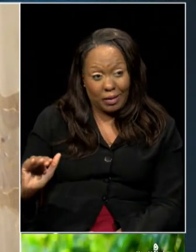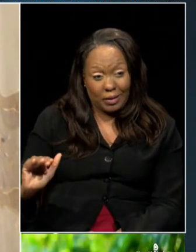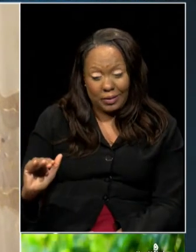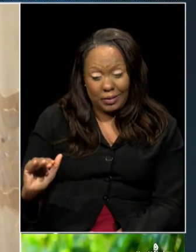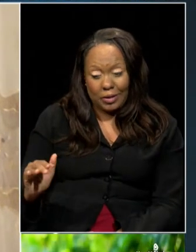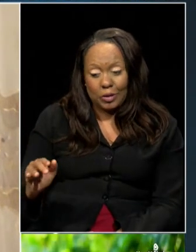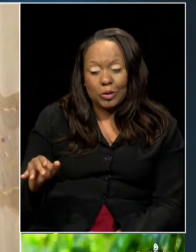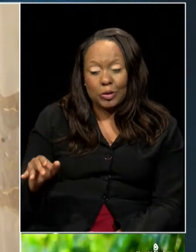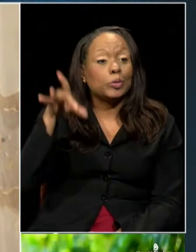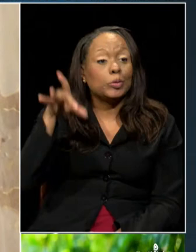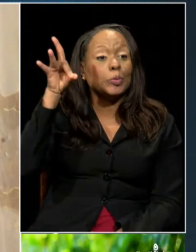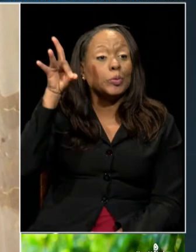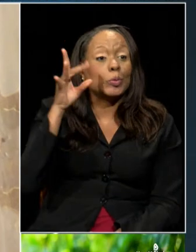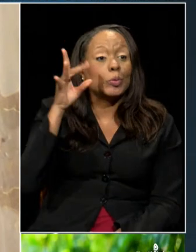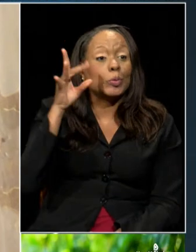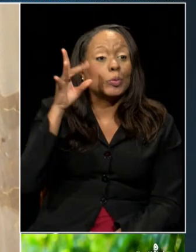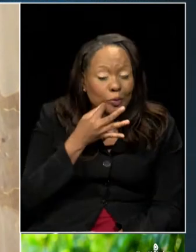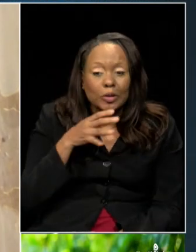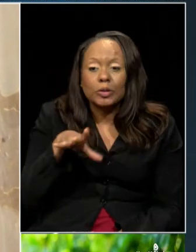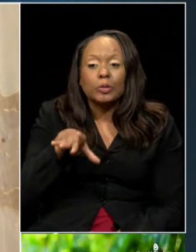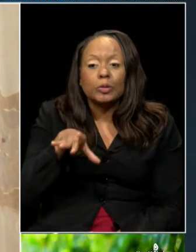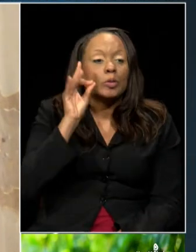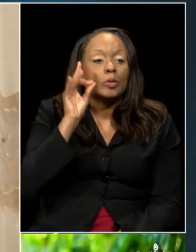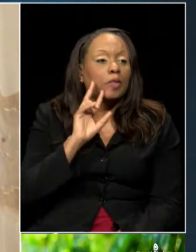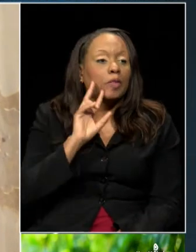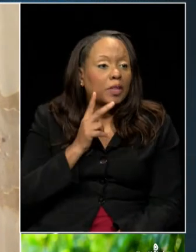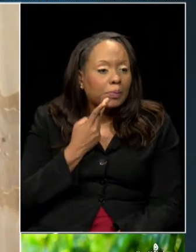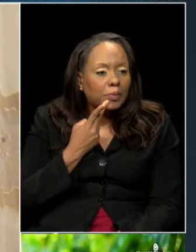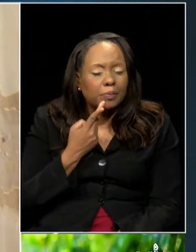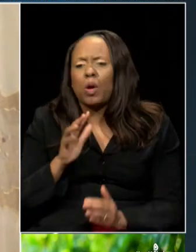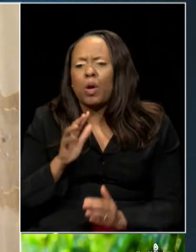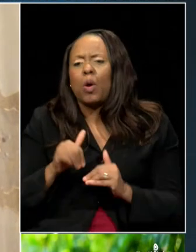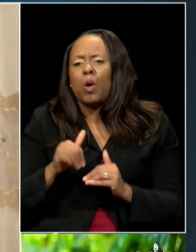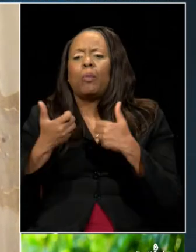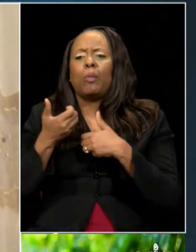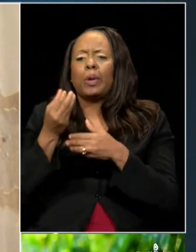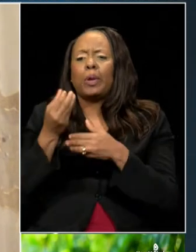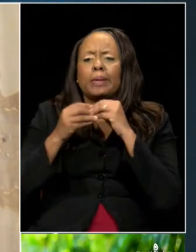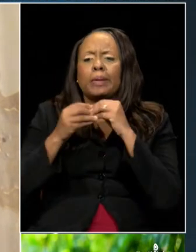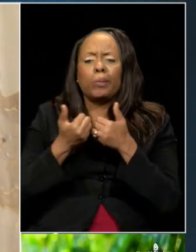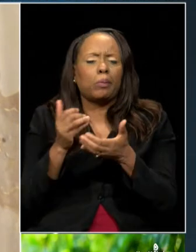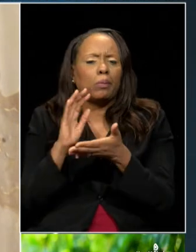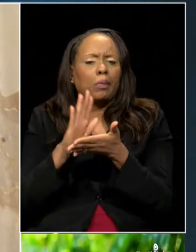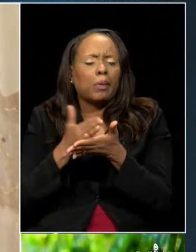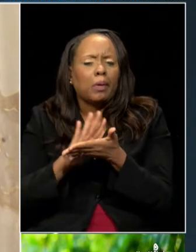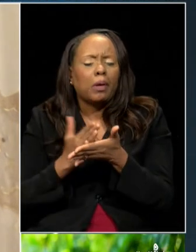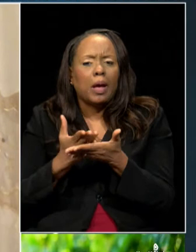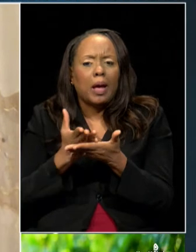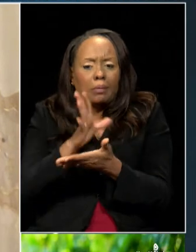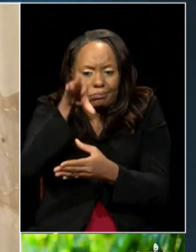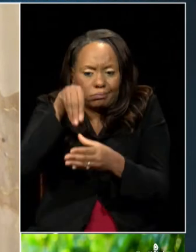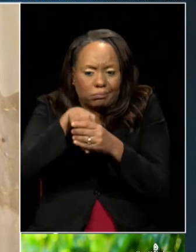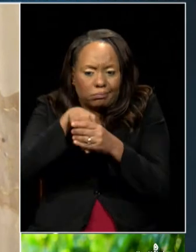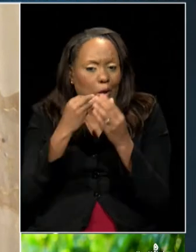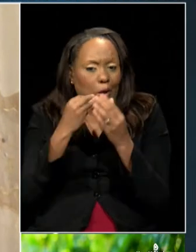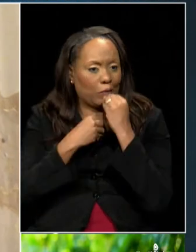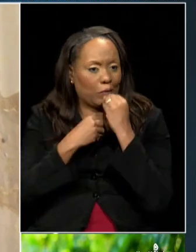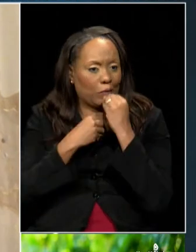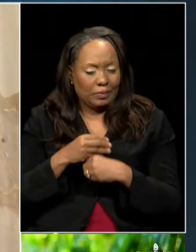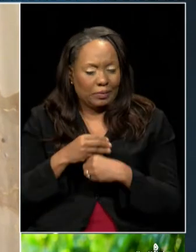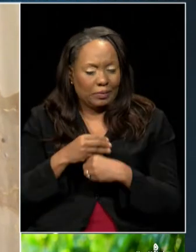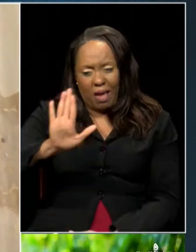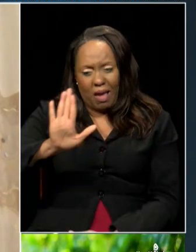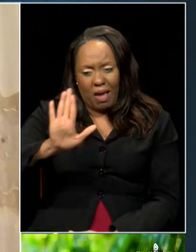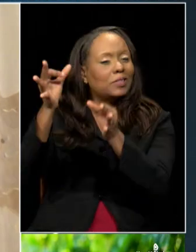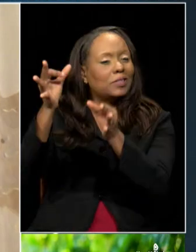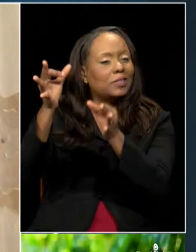or the vegetable, pick the way that it's prepared and incorporate it into the food. So it's their decision that